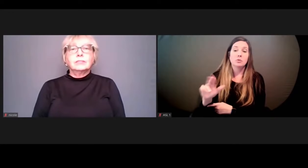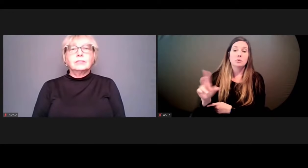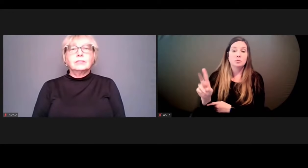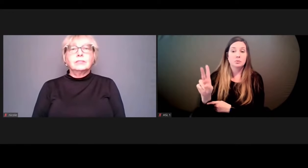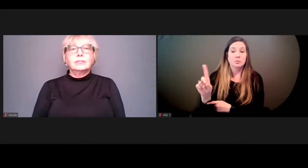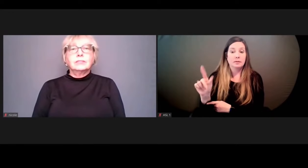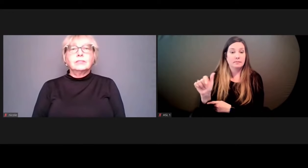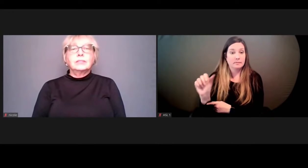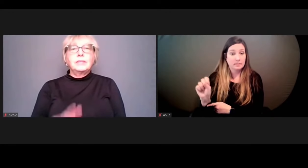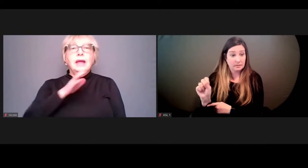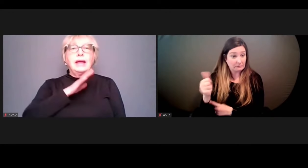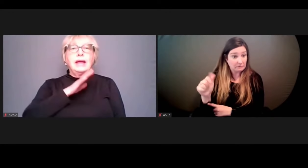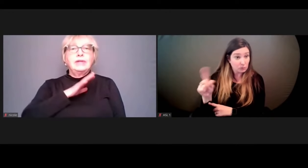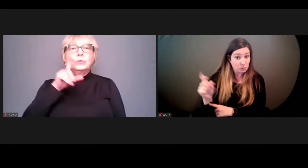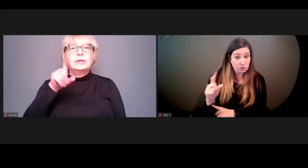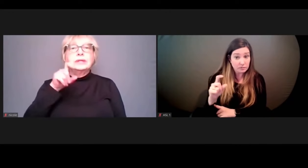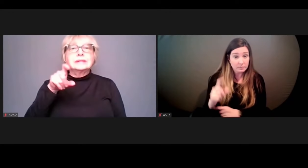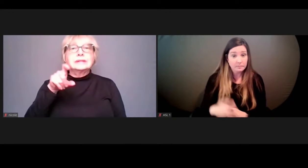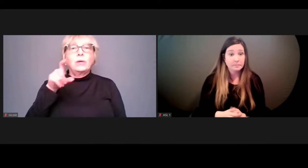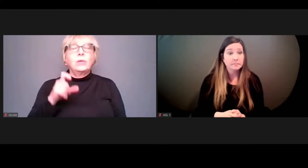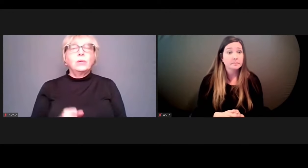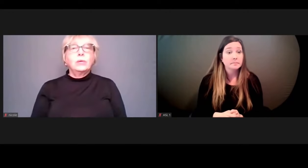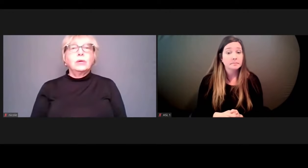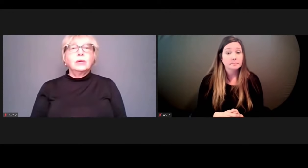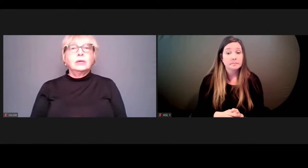une question?